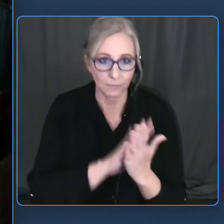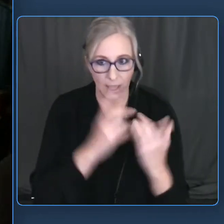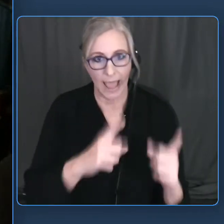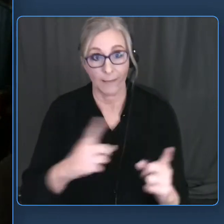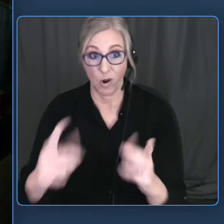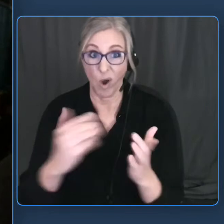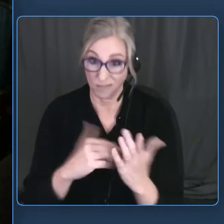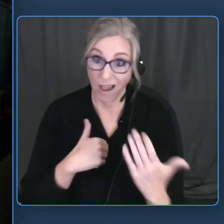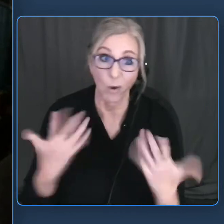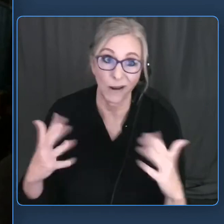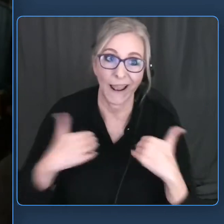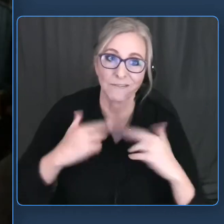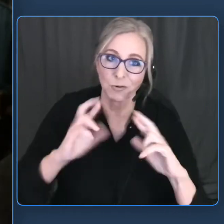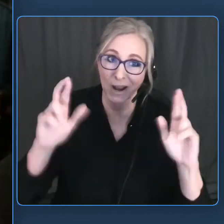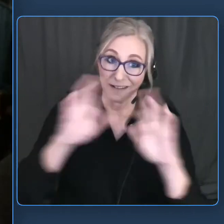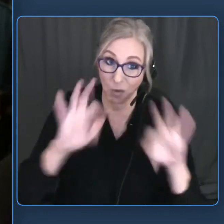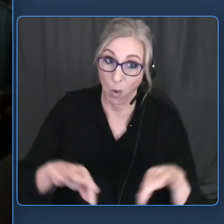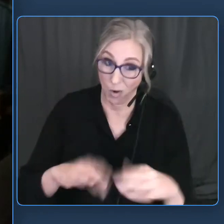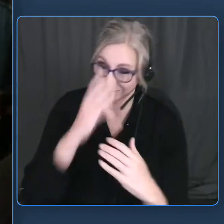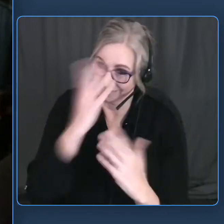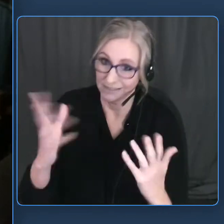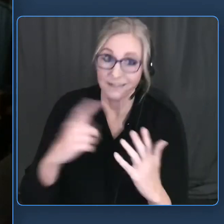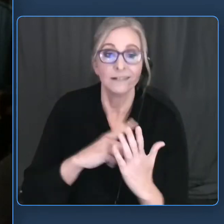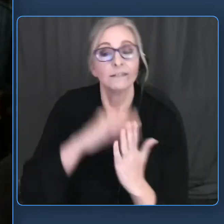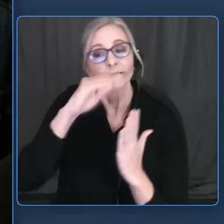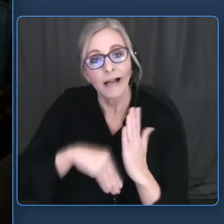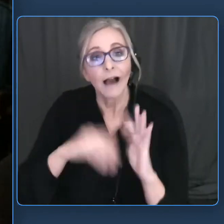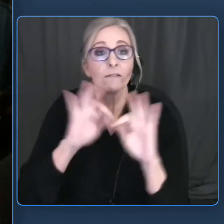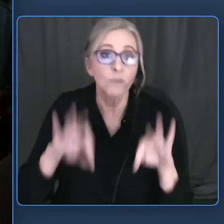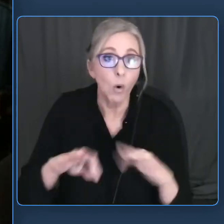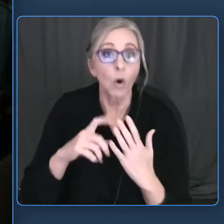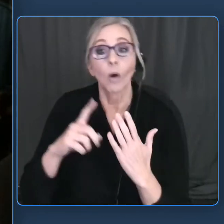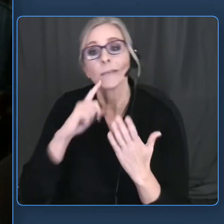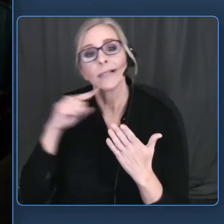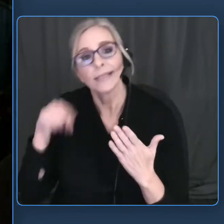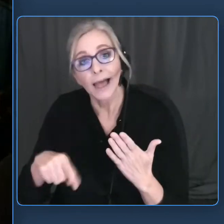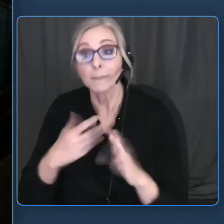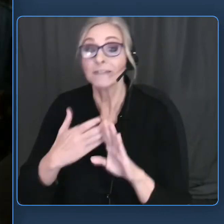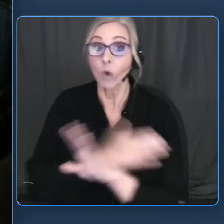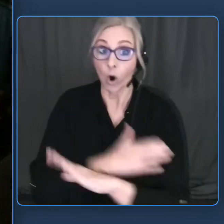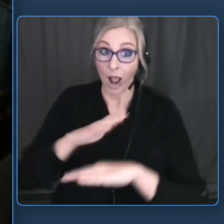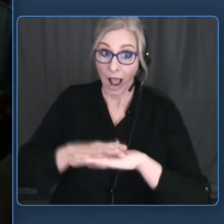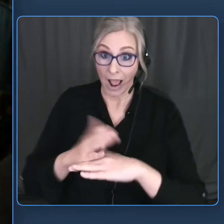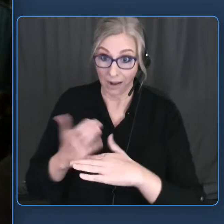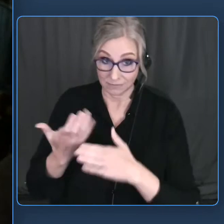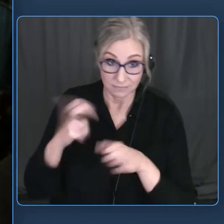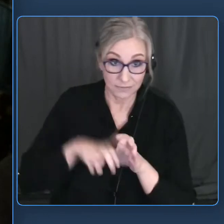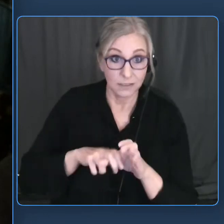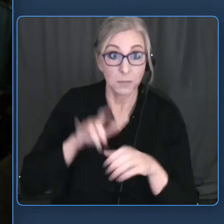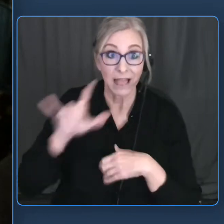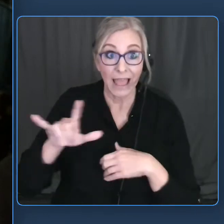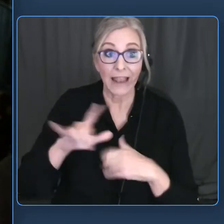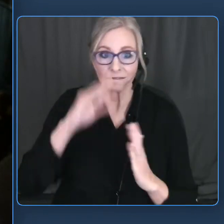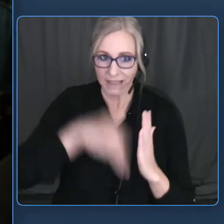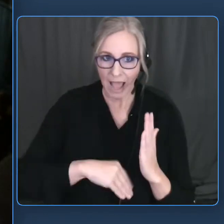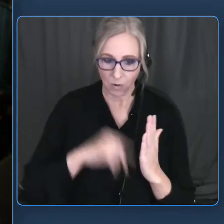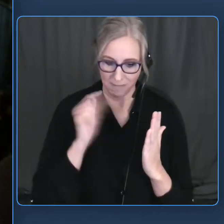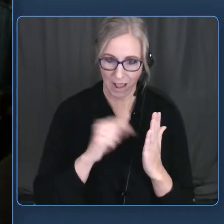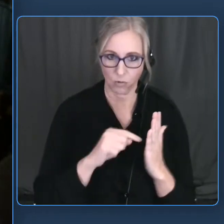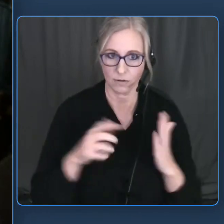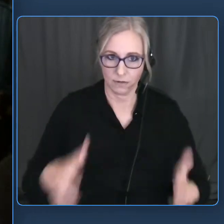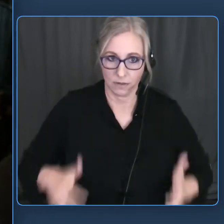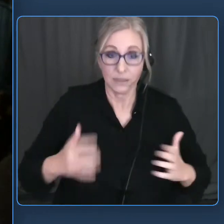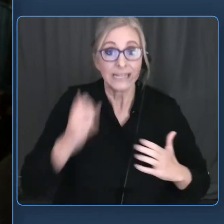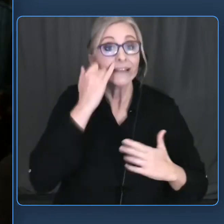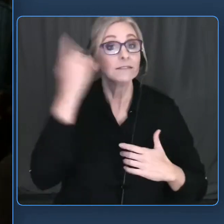happened so often. They make you fill out a questionnaire about your device before you get on the plane, so that